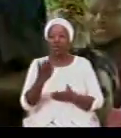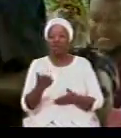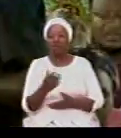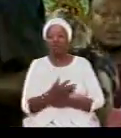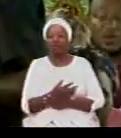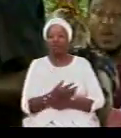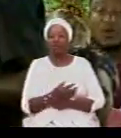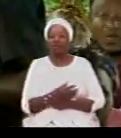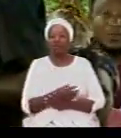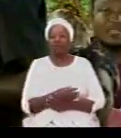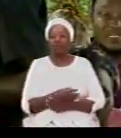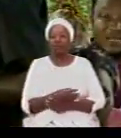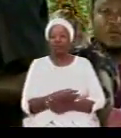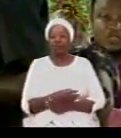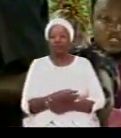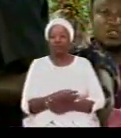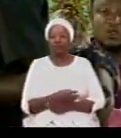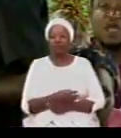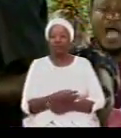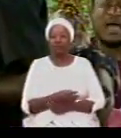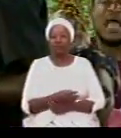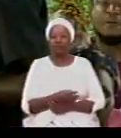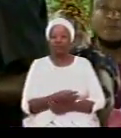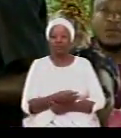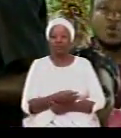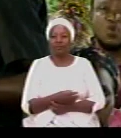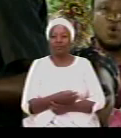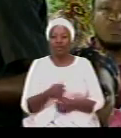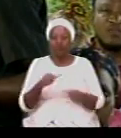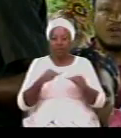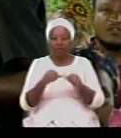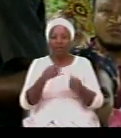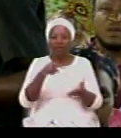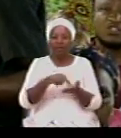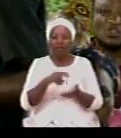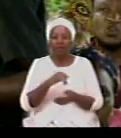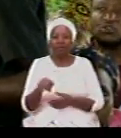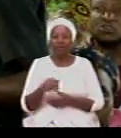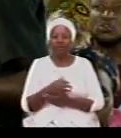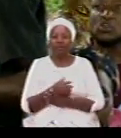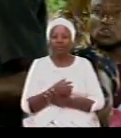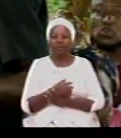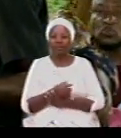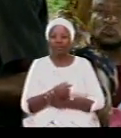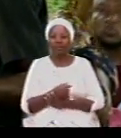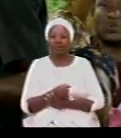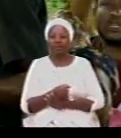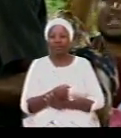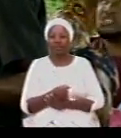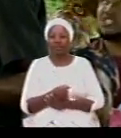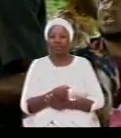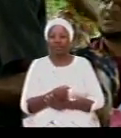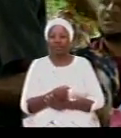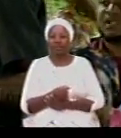Keep on standing. Please, all our counselors, go near.